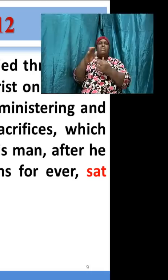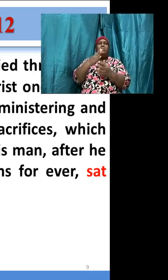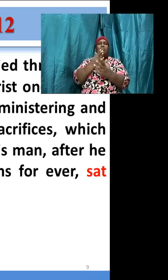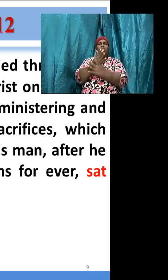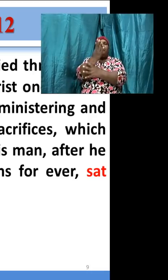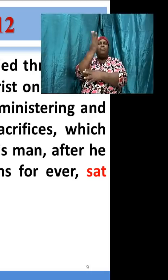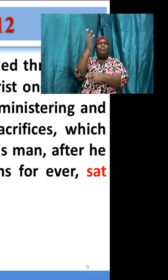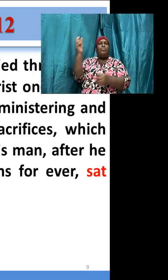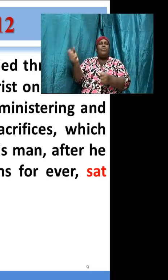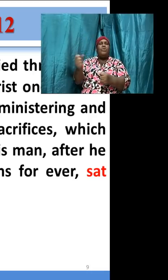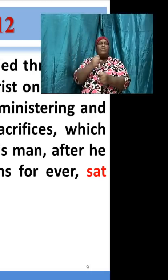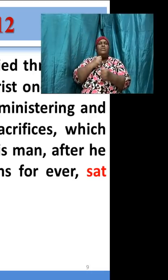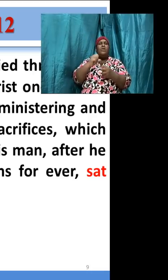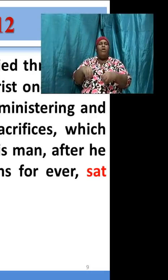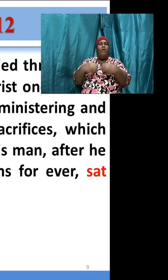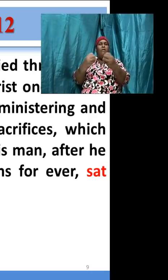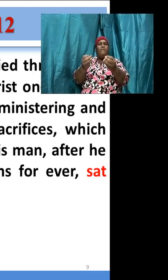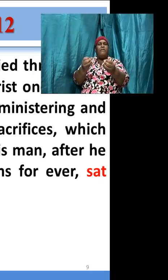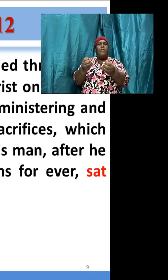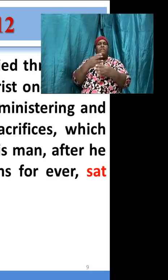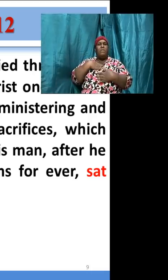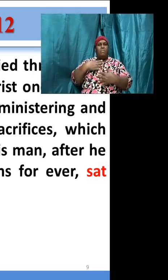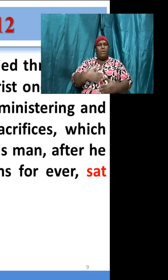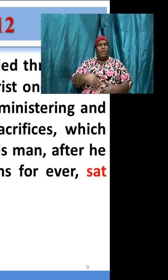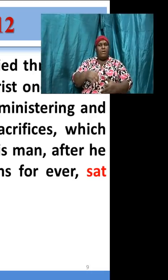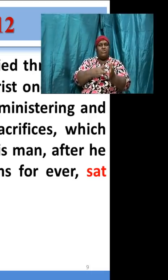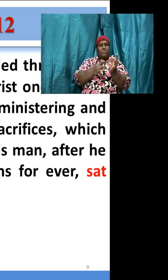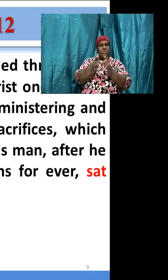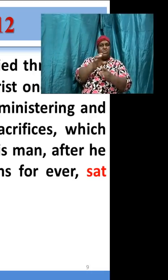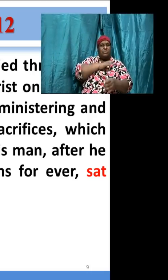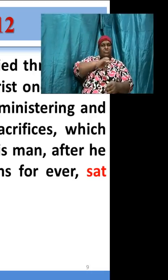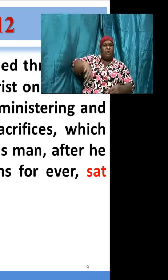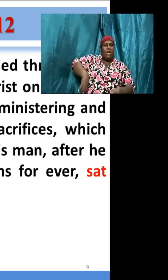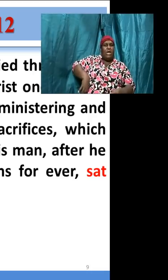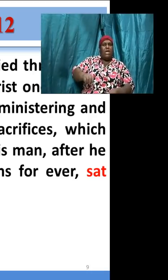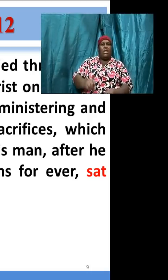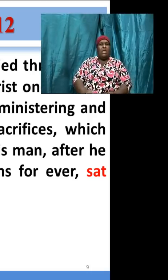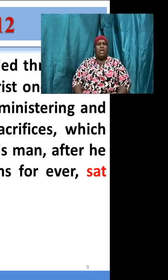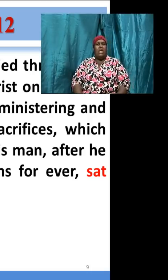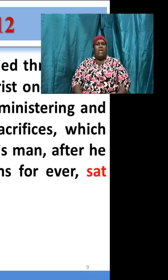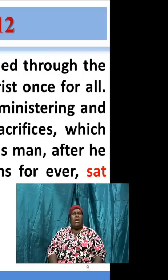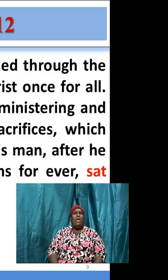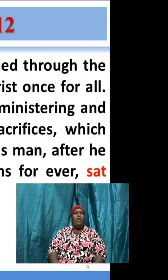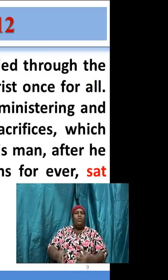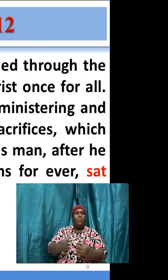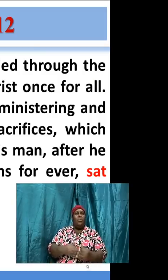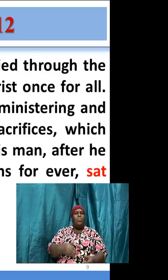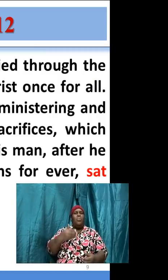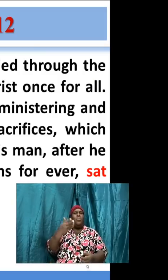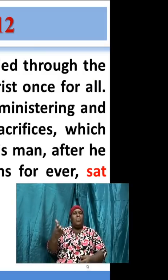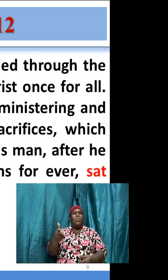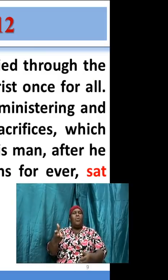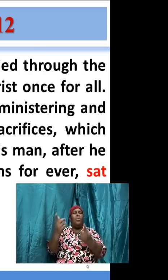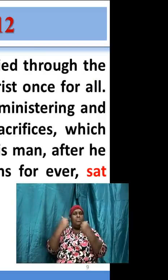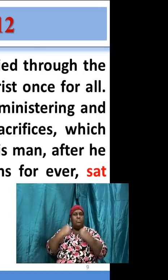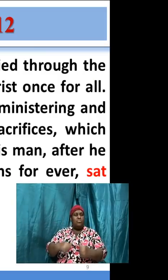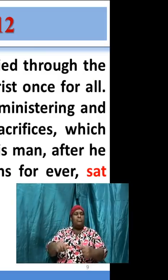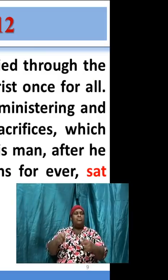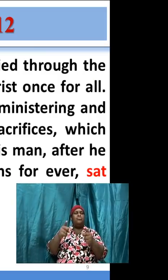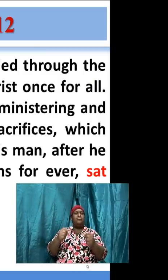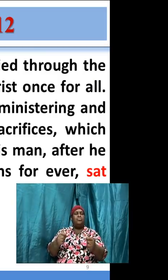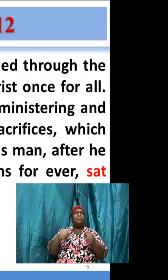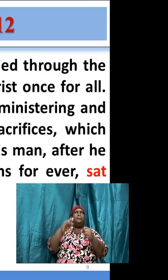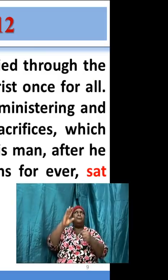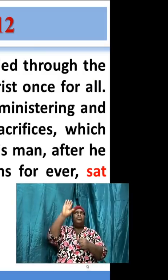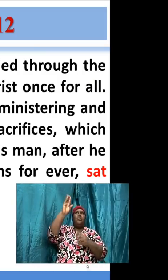Jesus Christ once for all. Verse 9 actually starts a little better. It said, then said he, lo, I come to do thy will. And God has